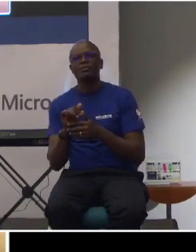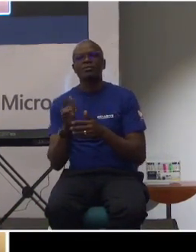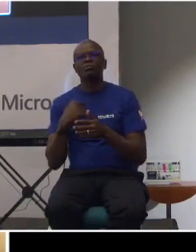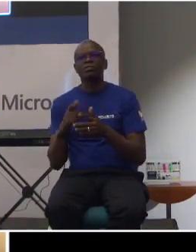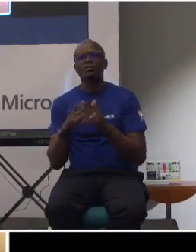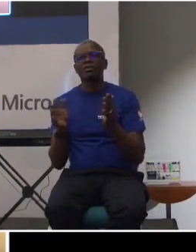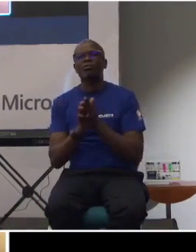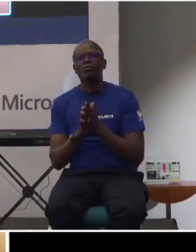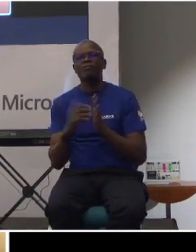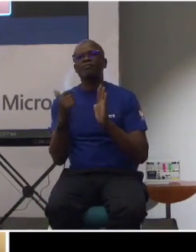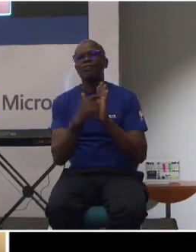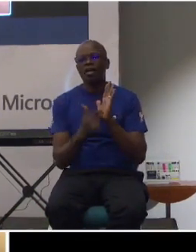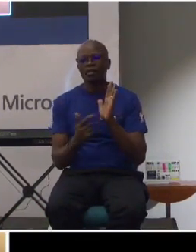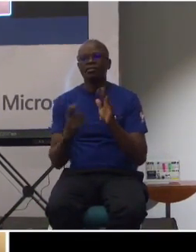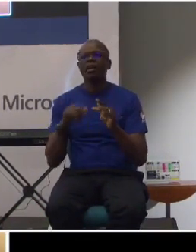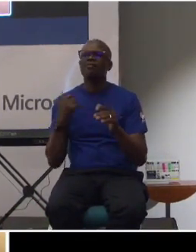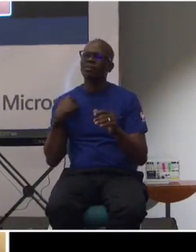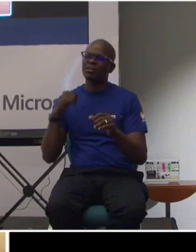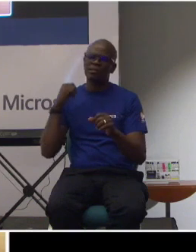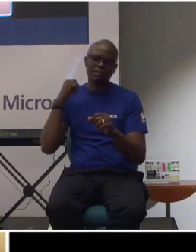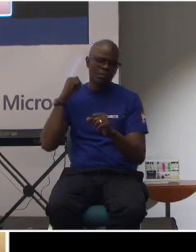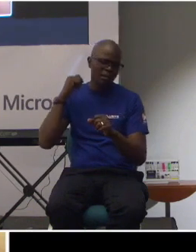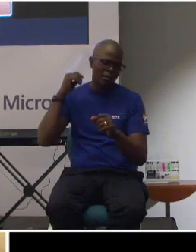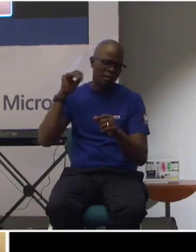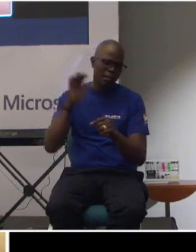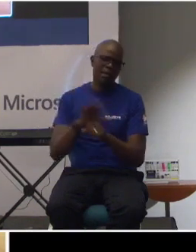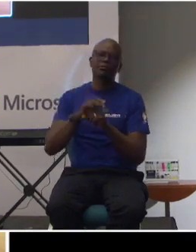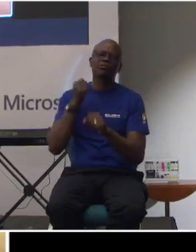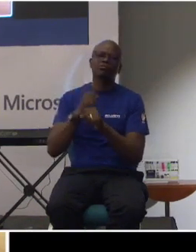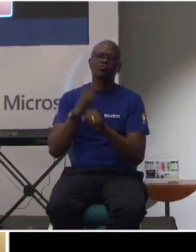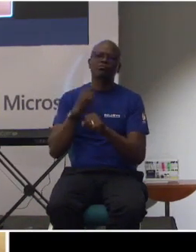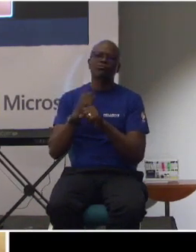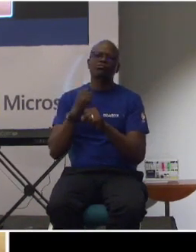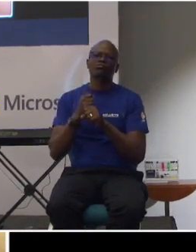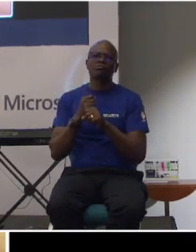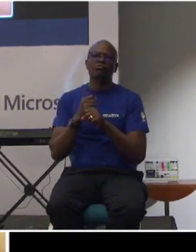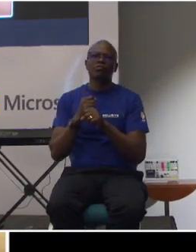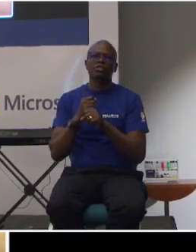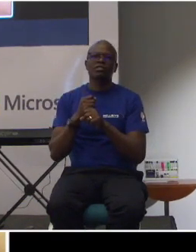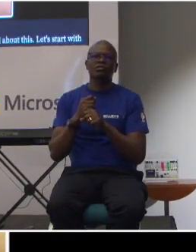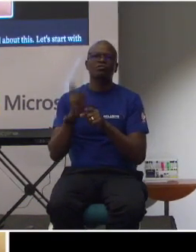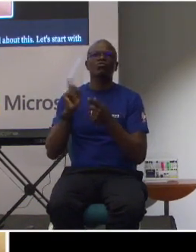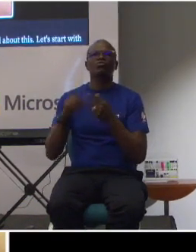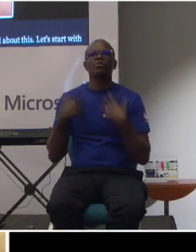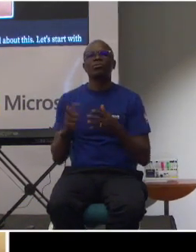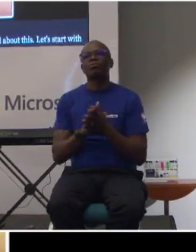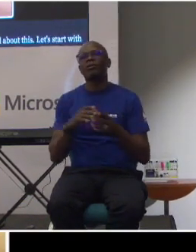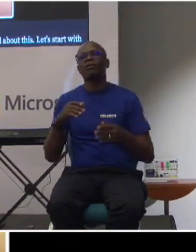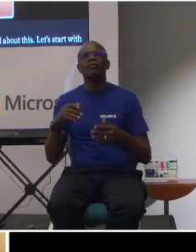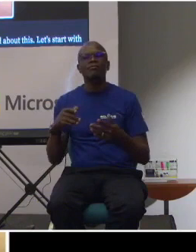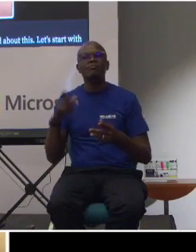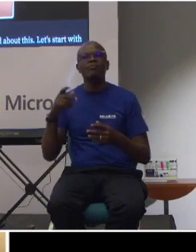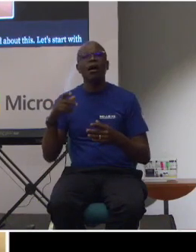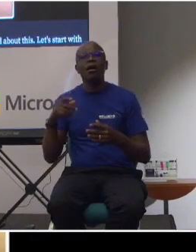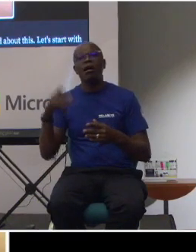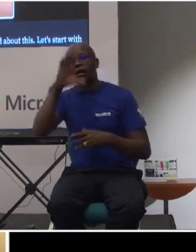the fact that we still have much work to do to get more internet available to people in Africa. And of course,